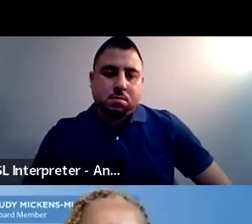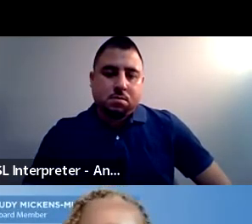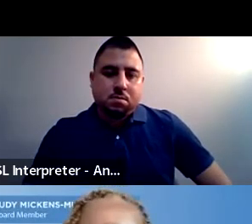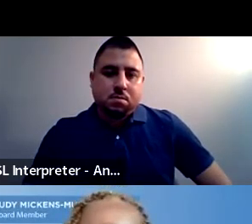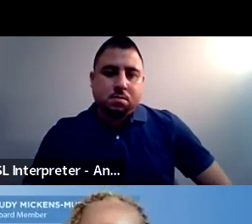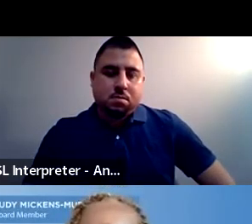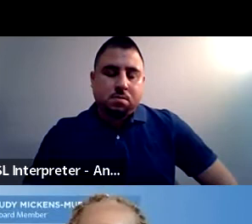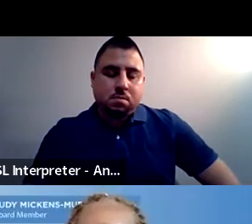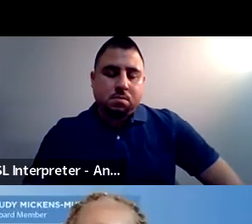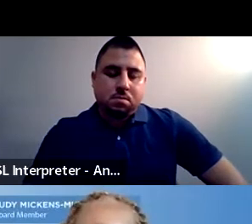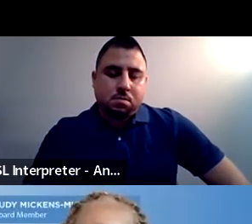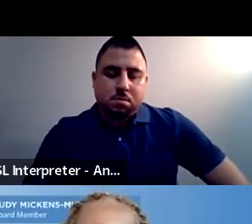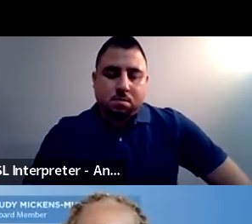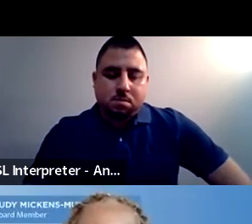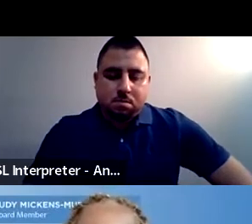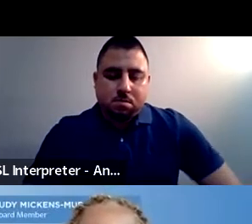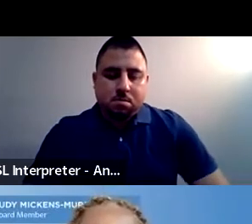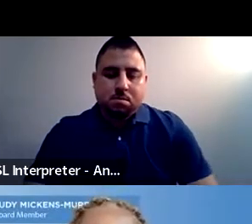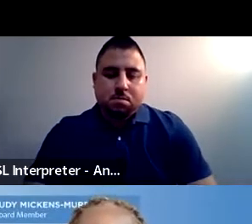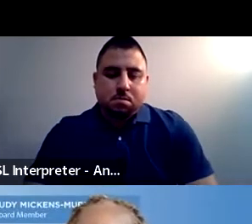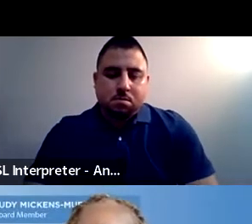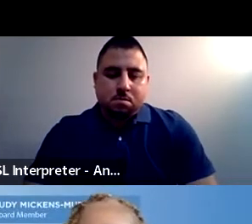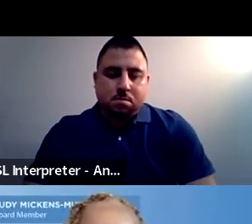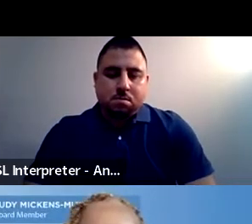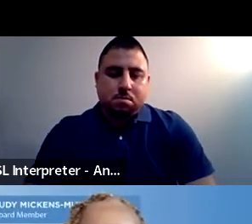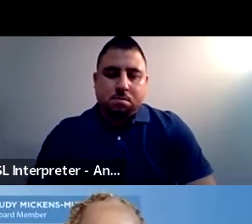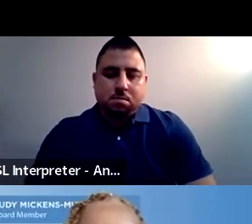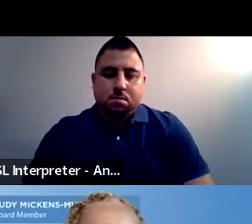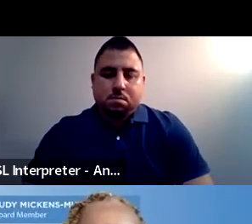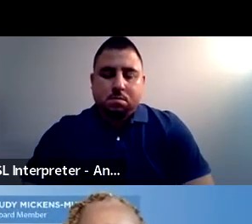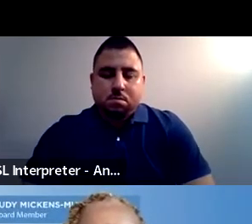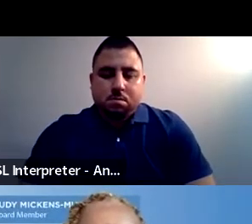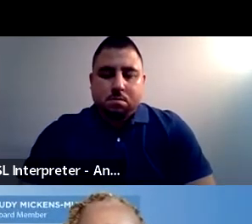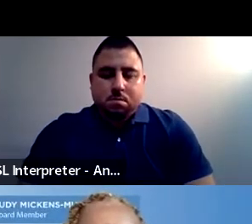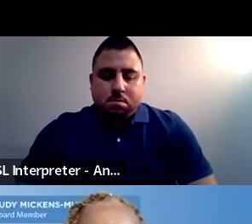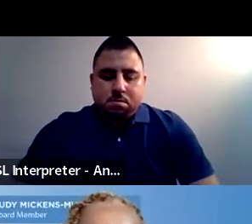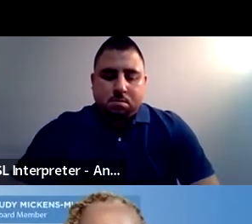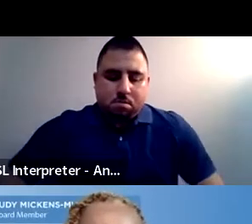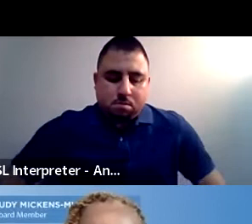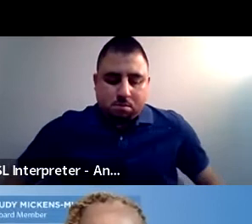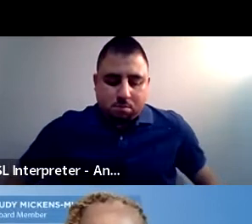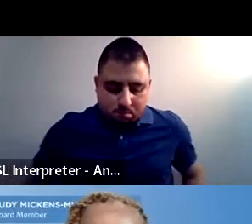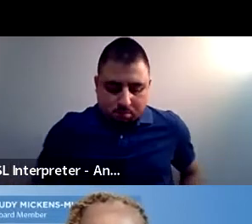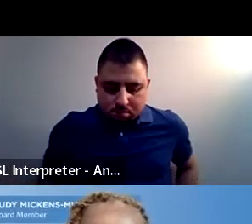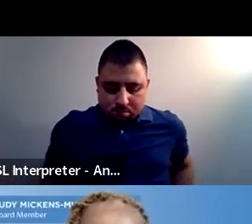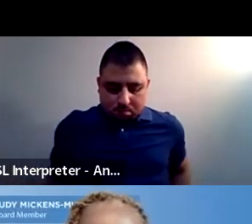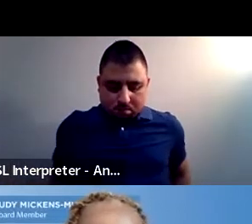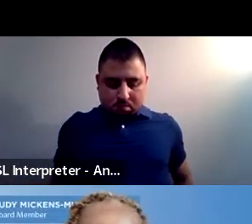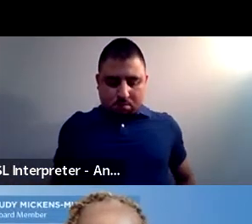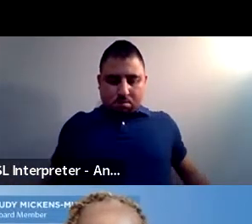mi escuela, amo mis maestros, mis compañeros. Me gusta ahí. Entonces, él ha aprendido bastante.